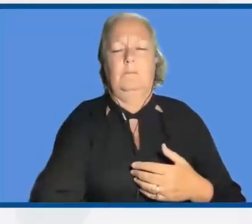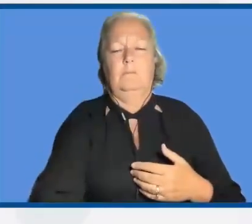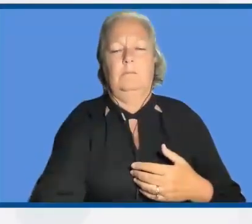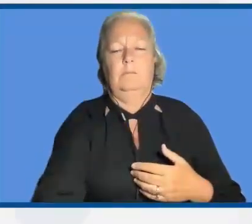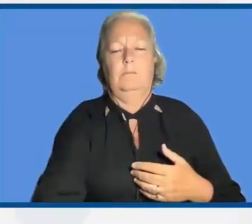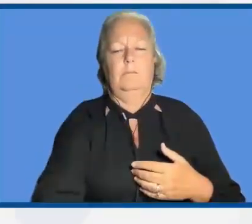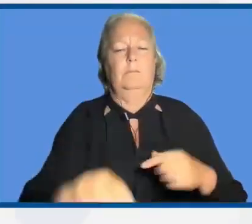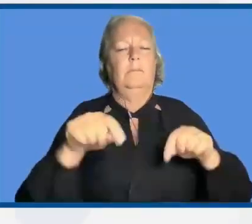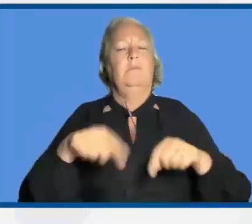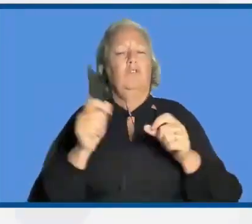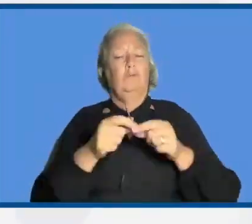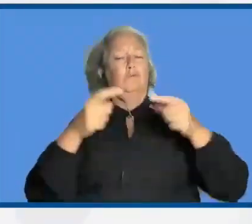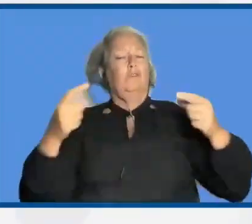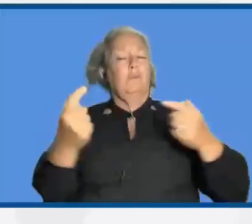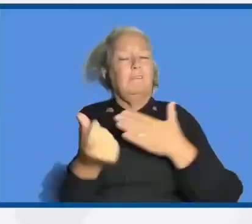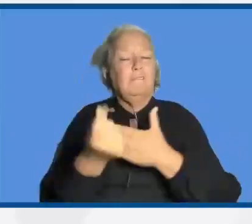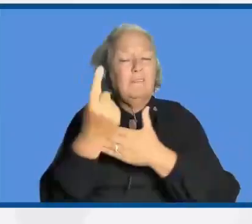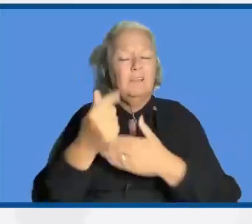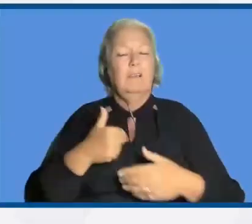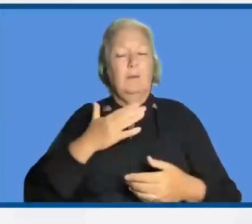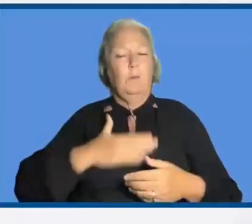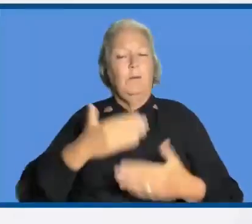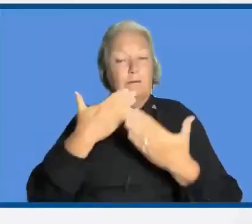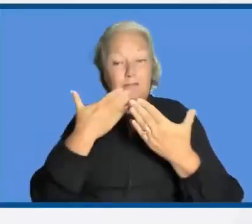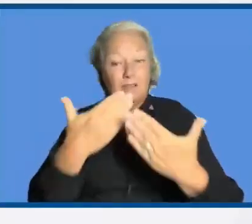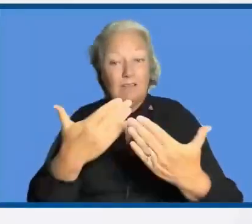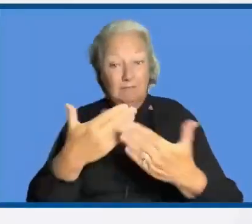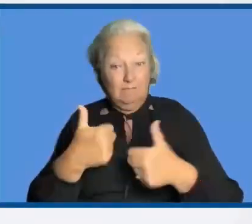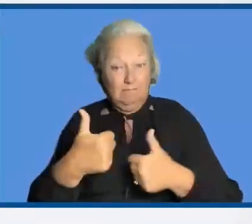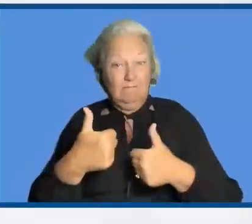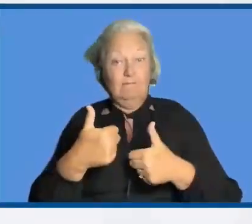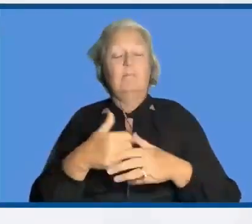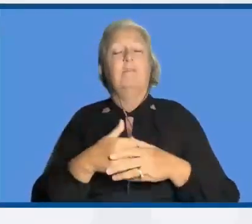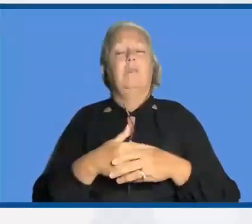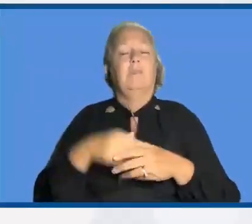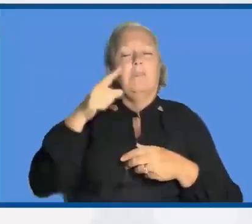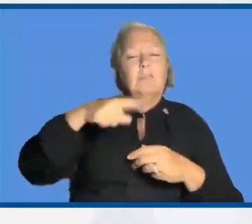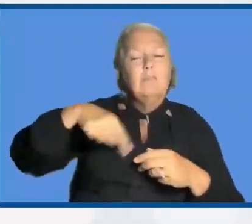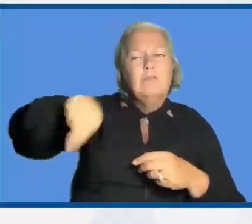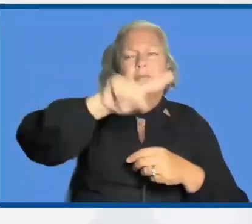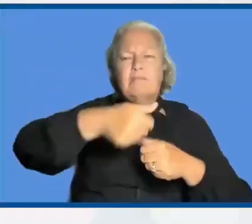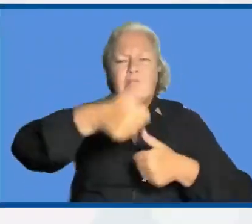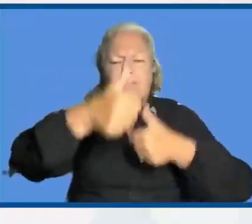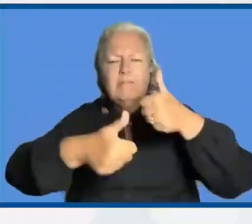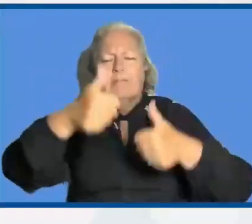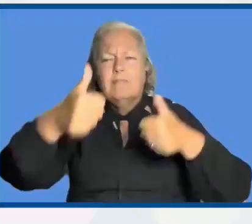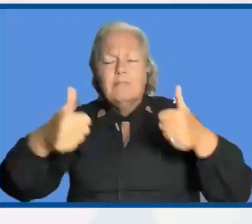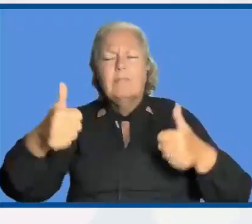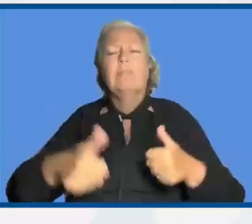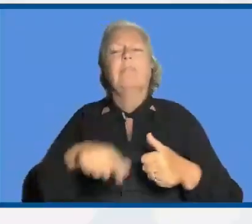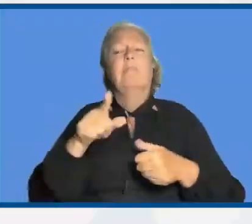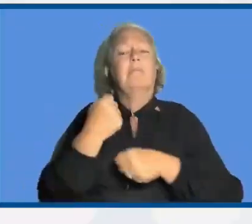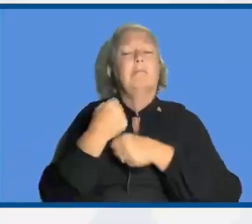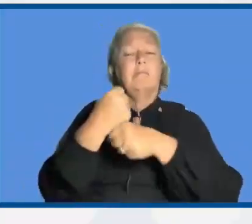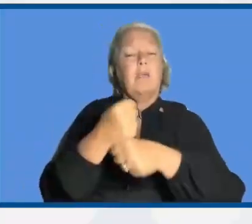So I'd like to thank the offices representing the United Nations, but I would